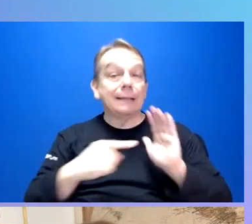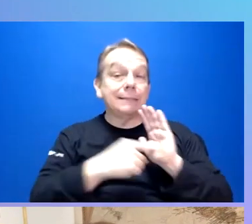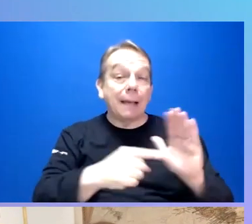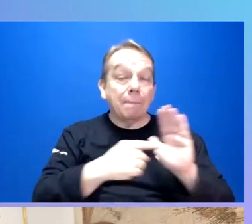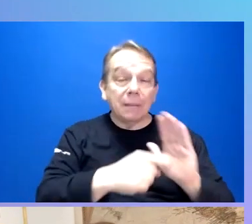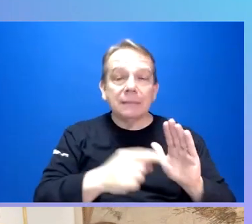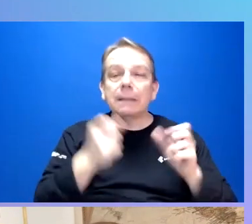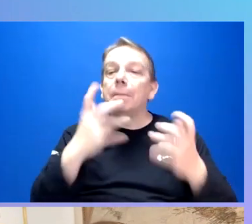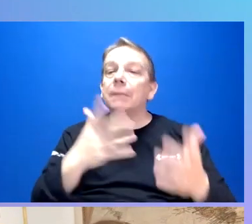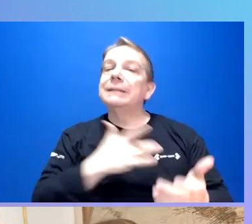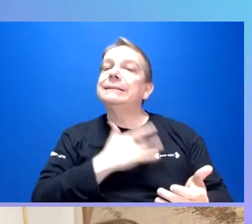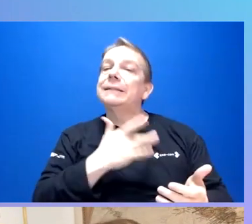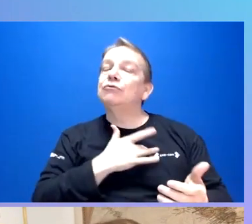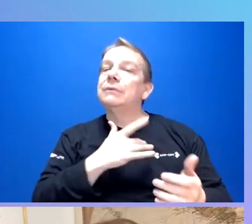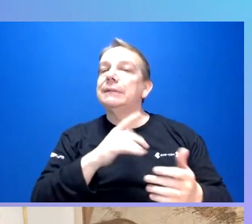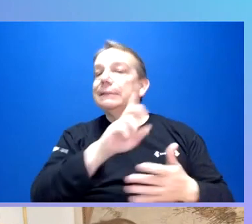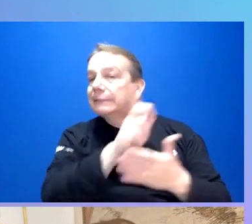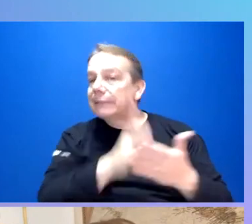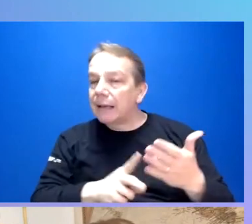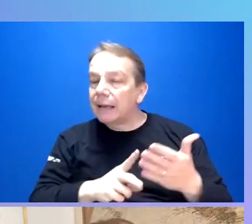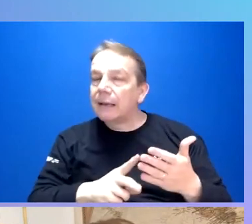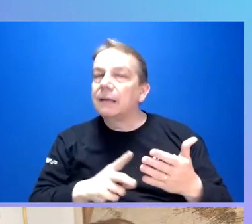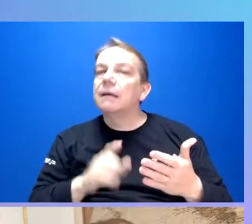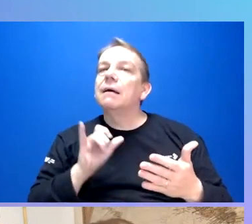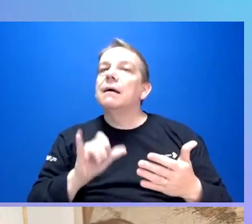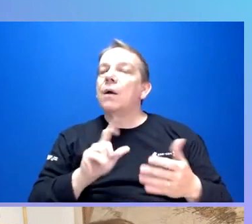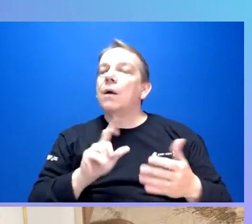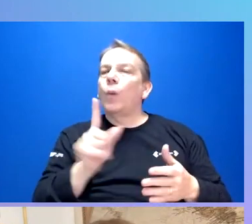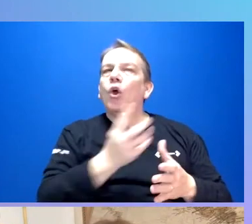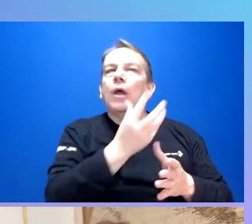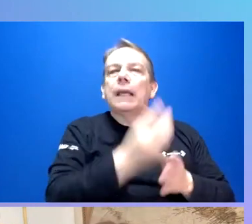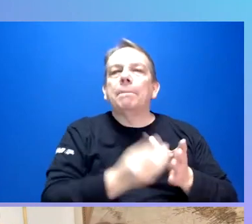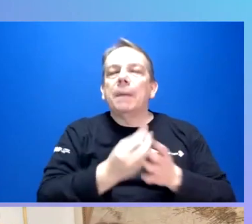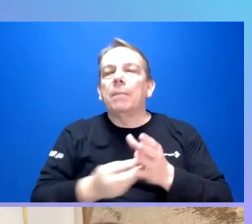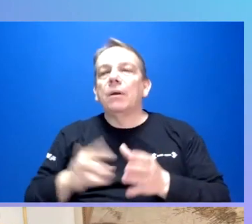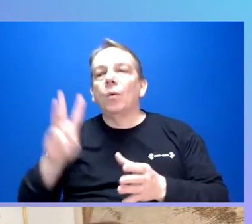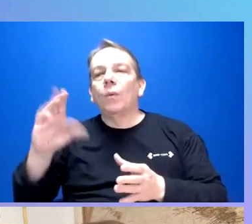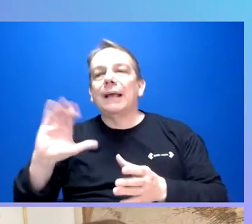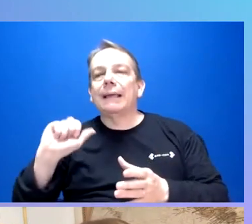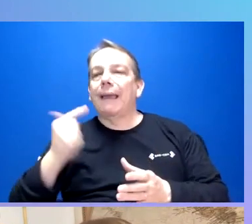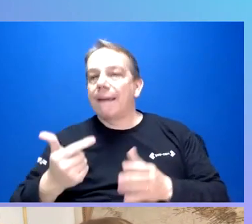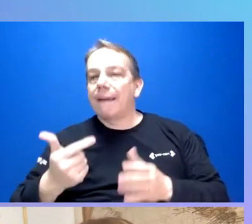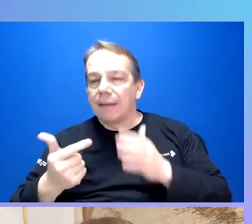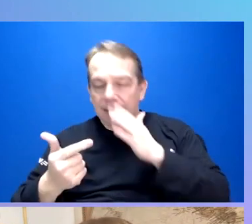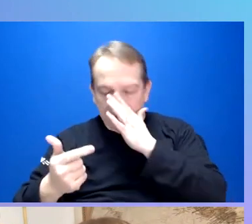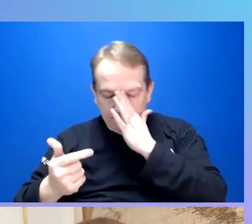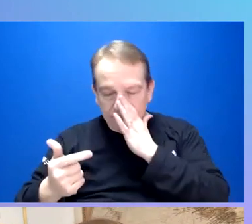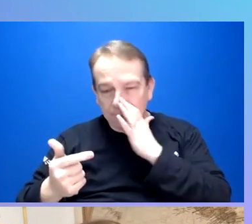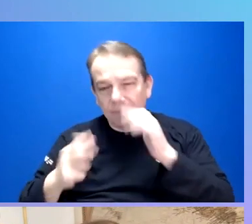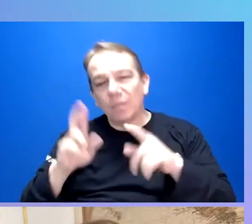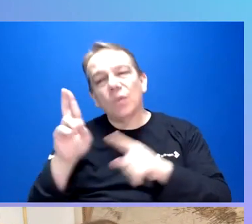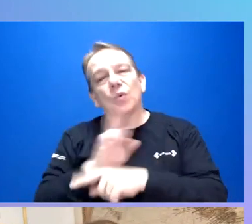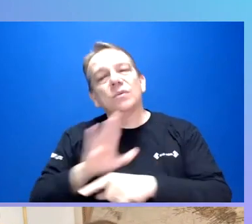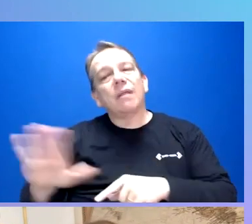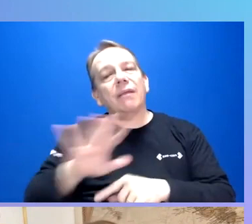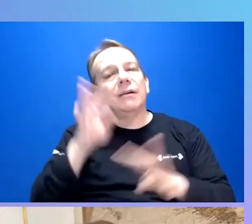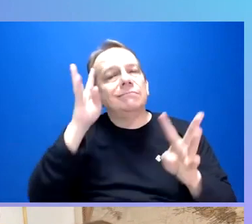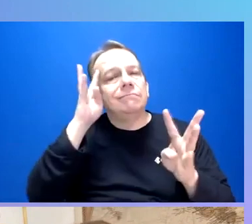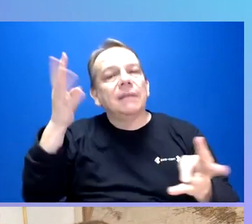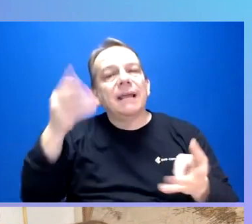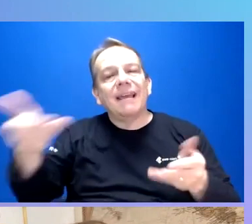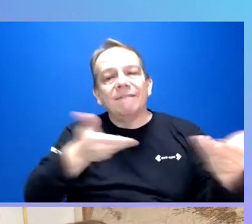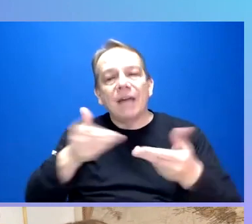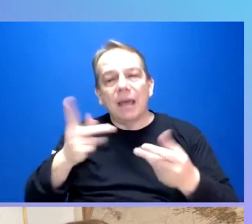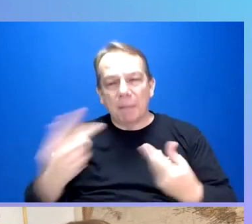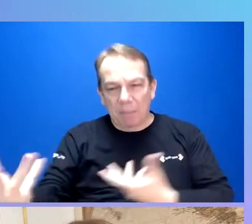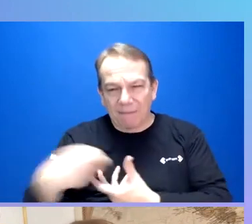can help designers start to notice those gaps in WCAG and to use creativity to invite more people into the things that